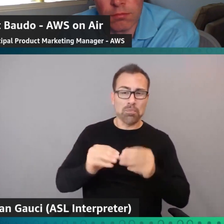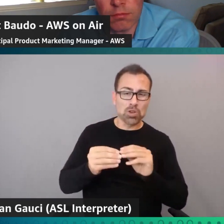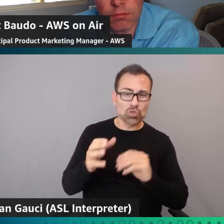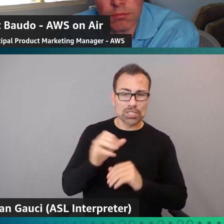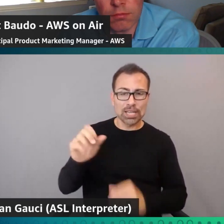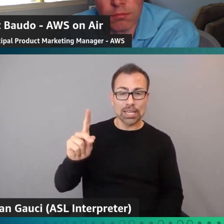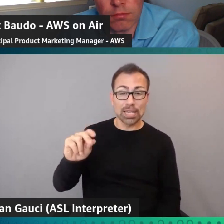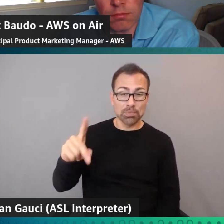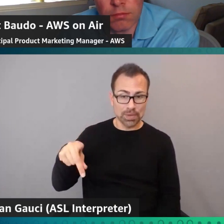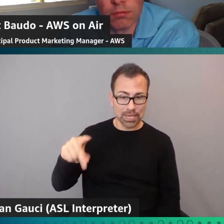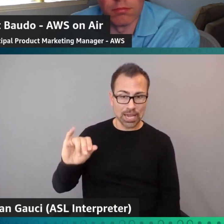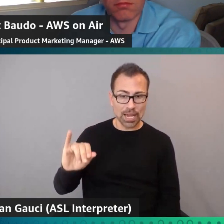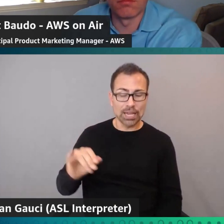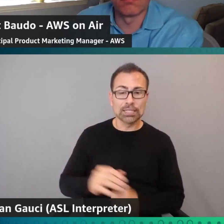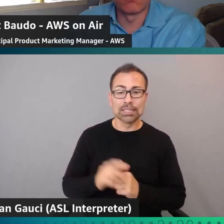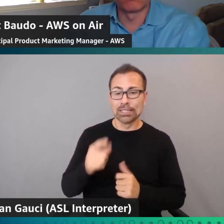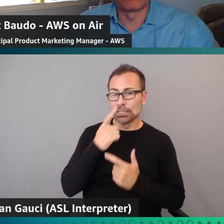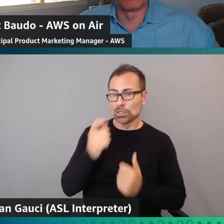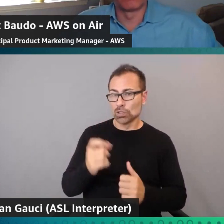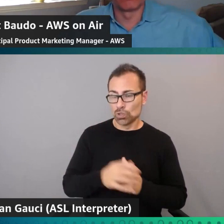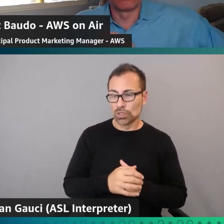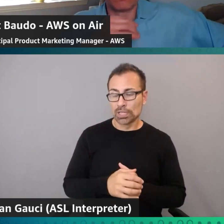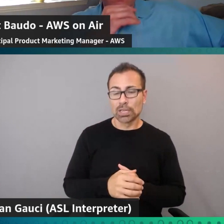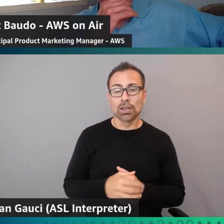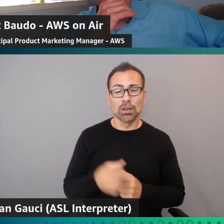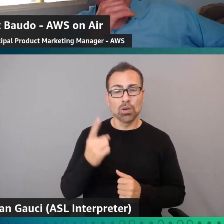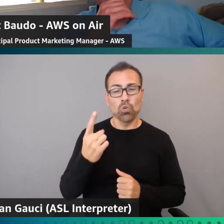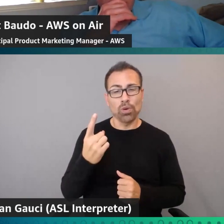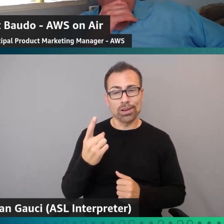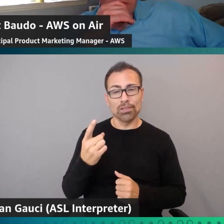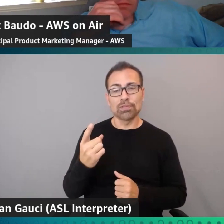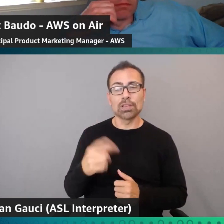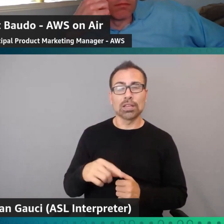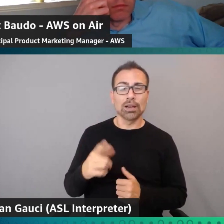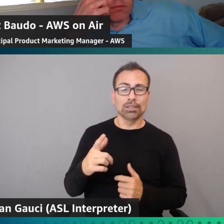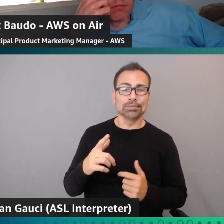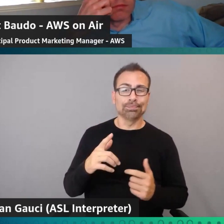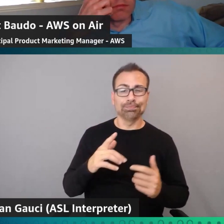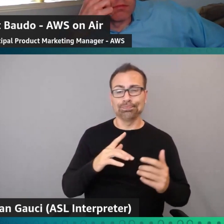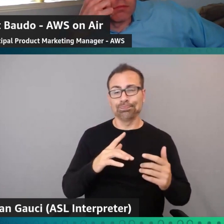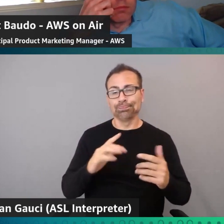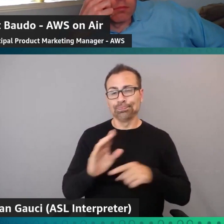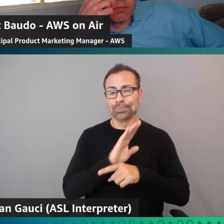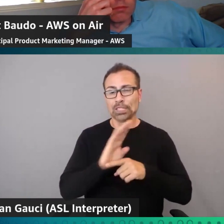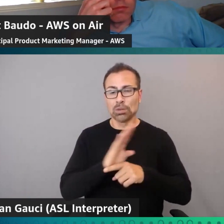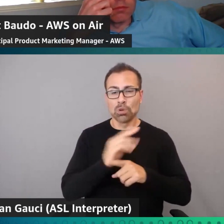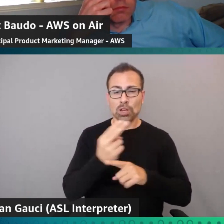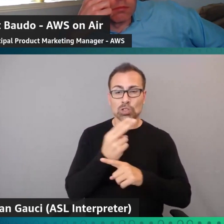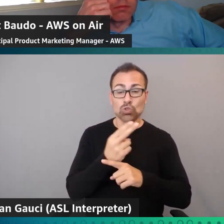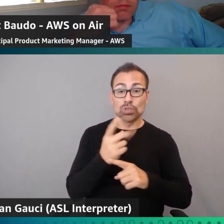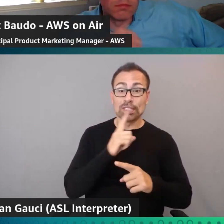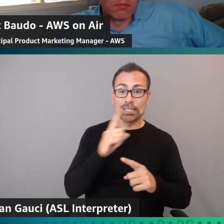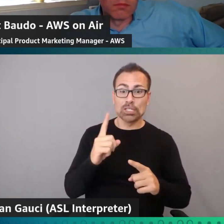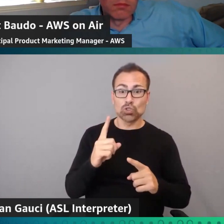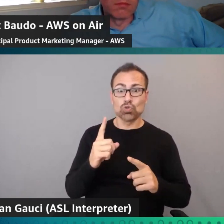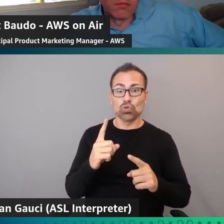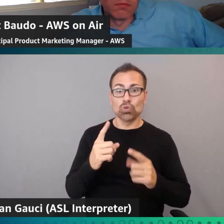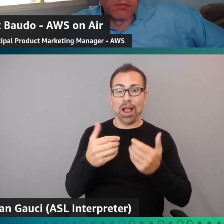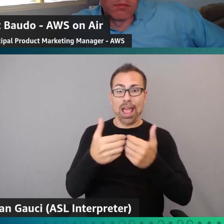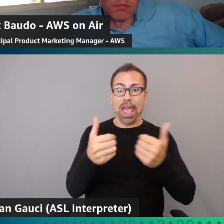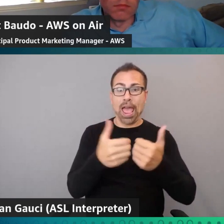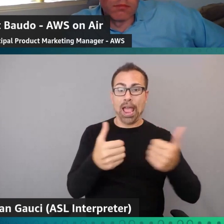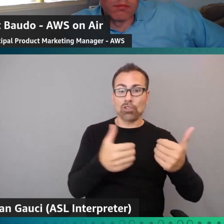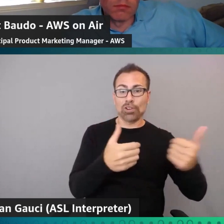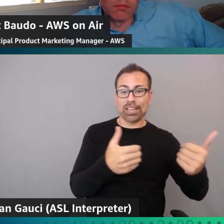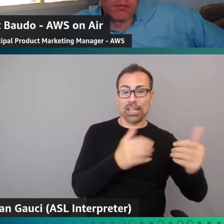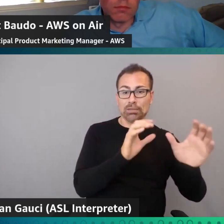one, and specifically, like you can say one of the enterprise use cases that we have been dealing with is to aggregate data. And if you have a reporting structure